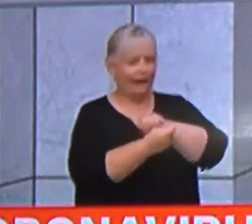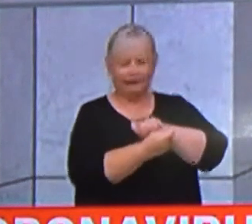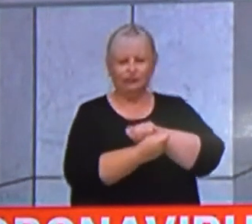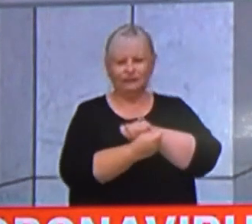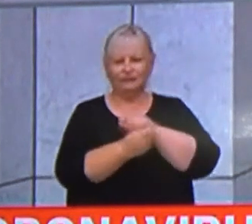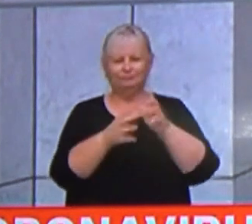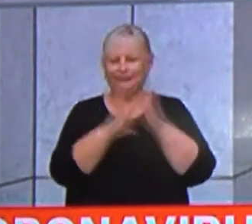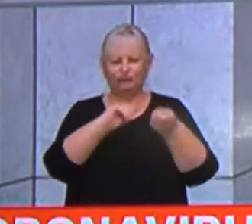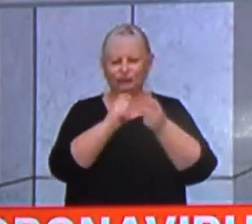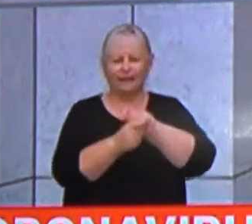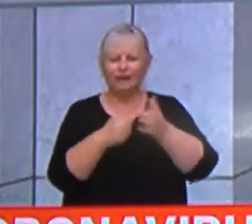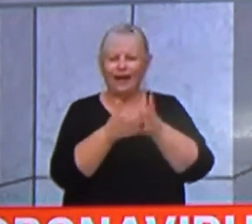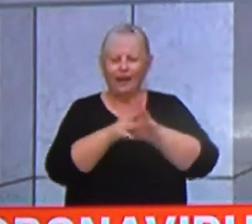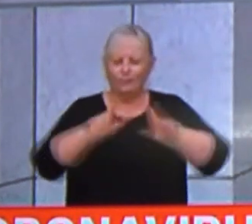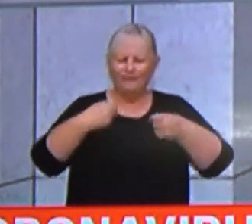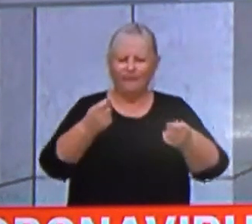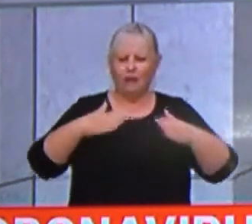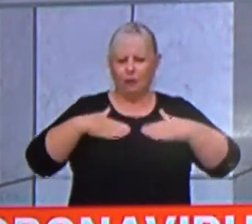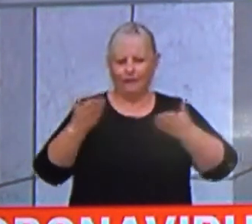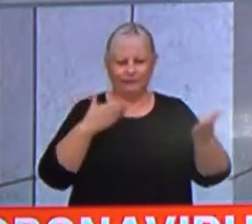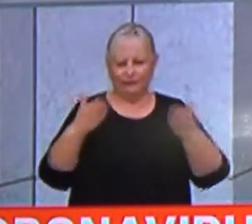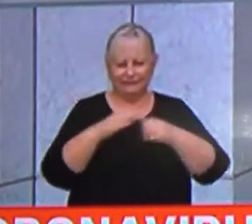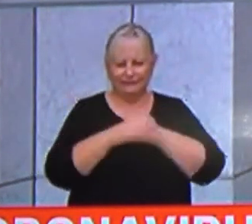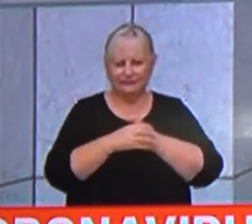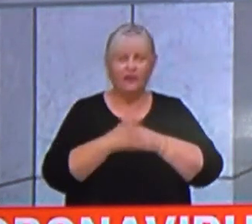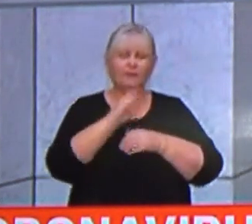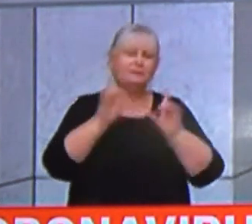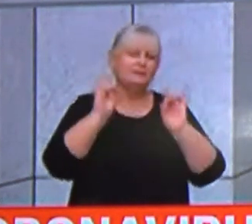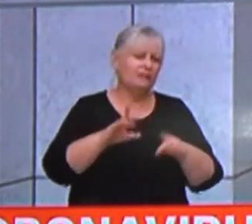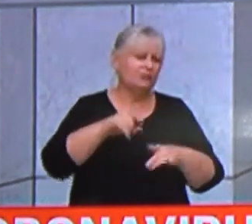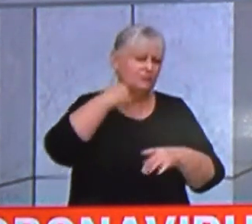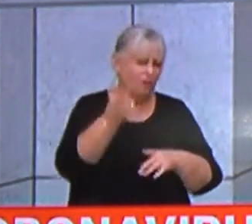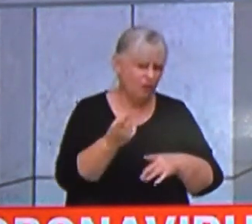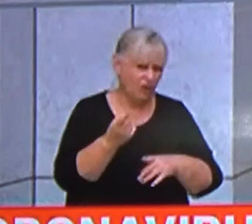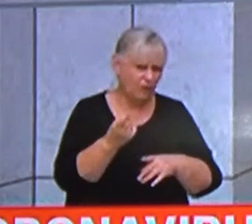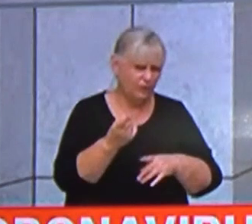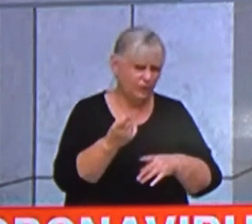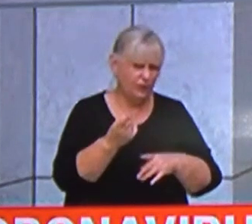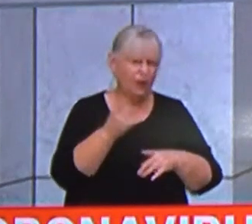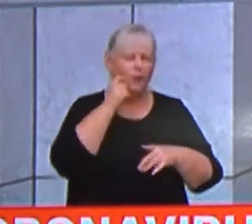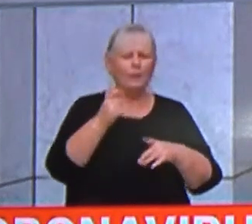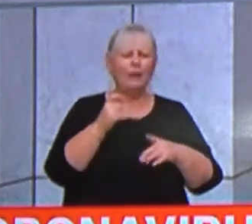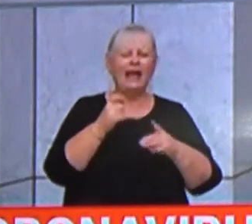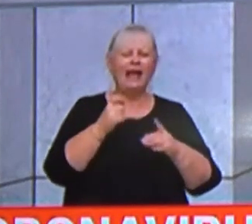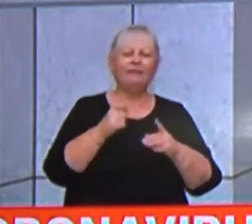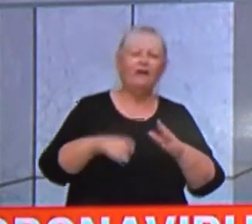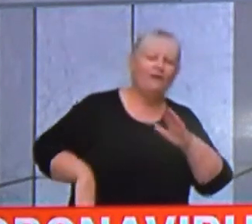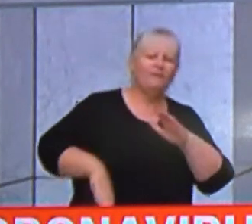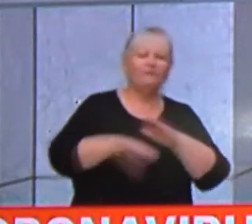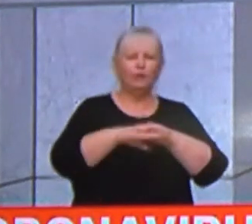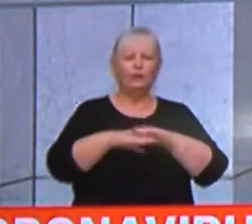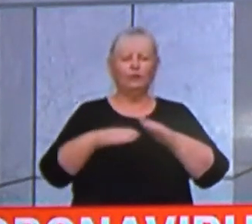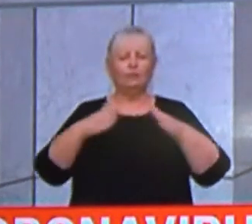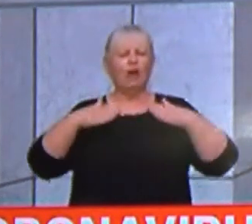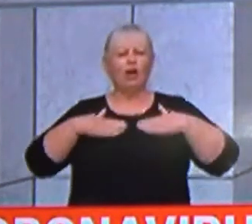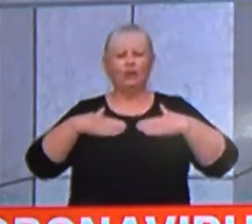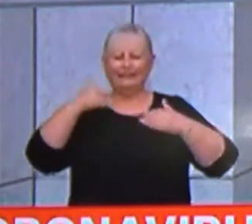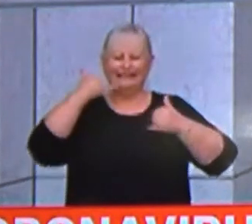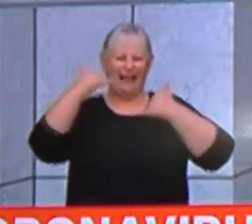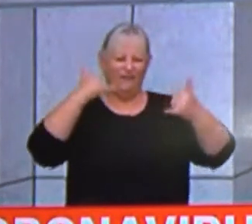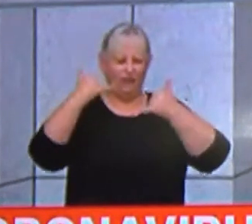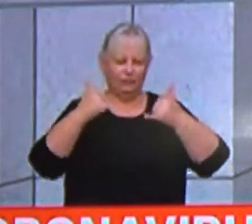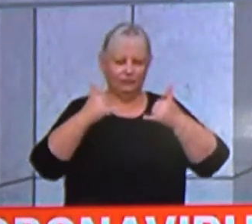We have so much more work to do, but by people isolating, by people being able to social distance, and they